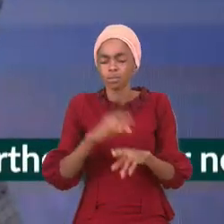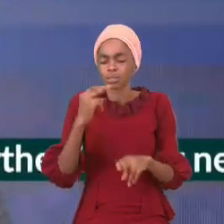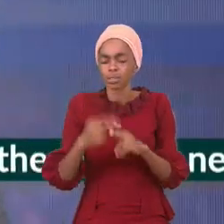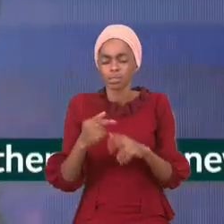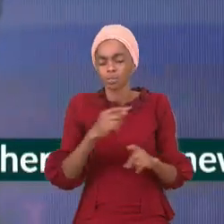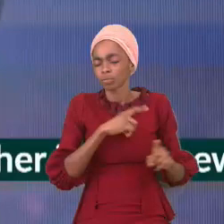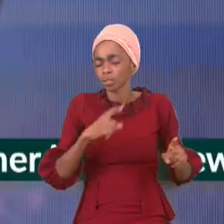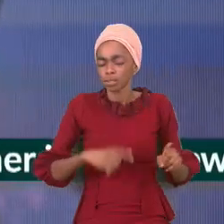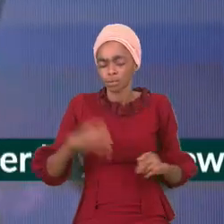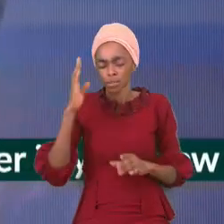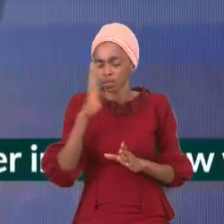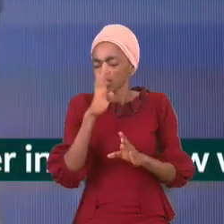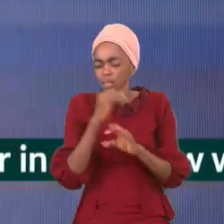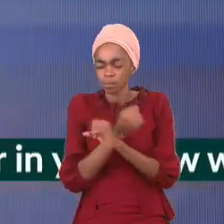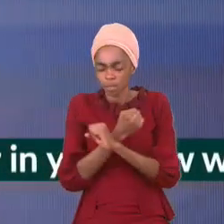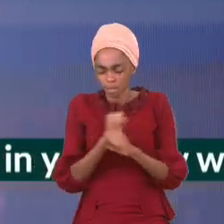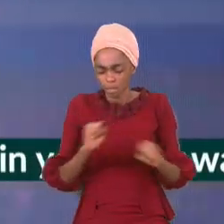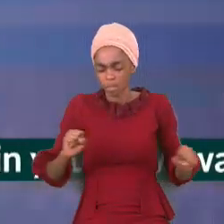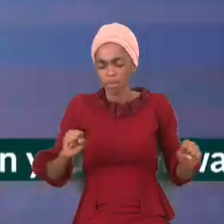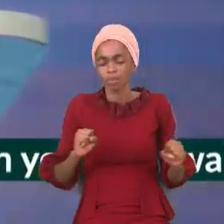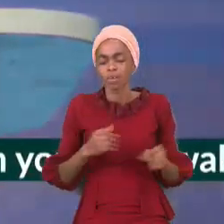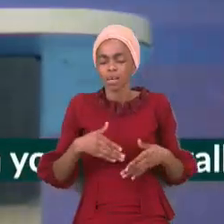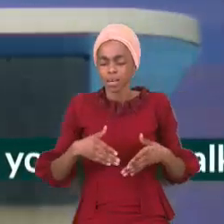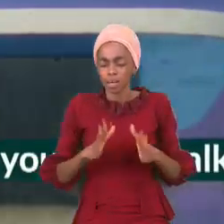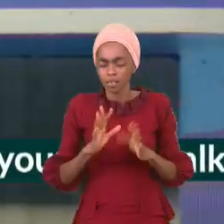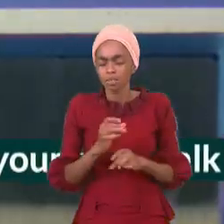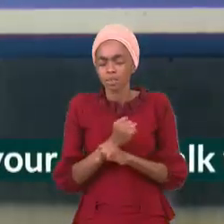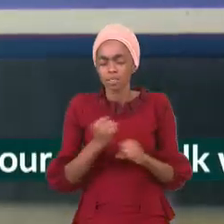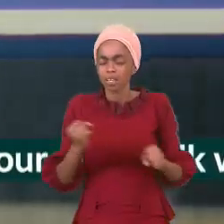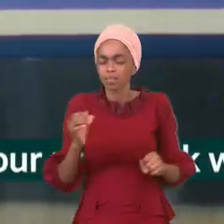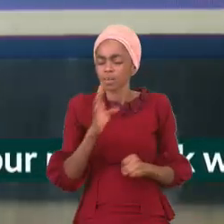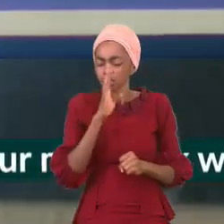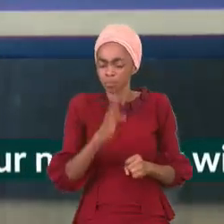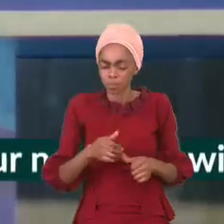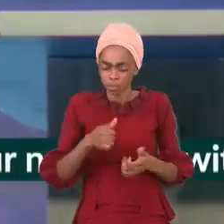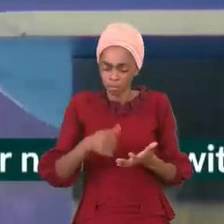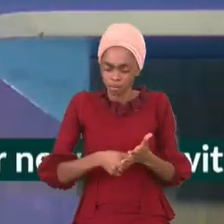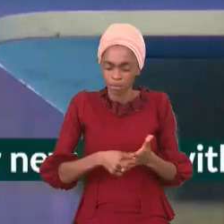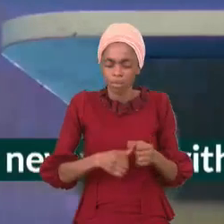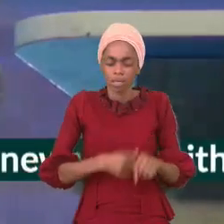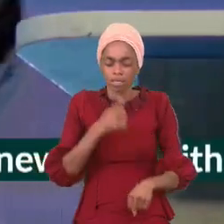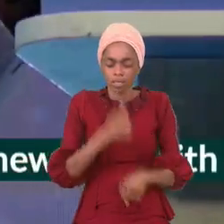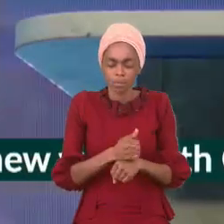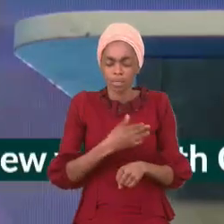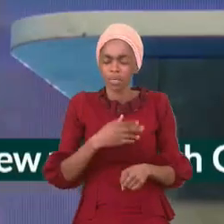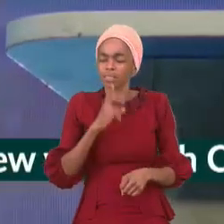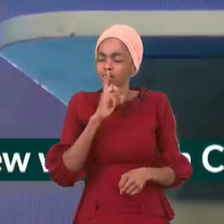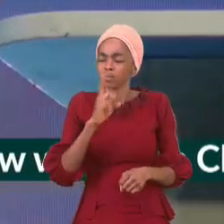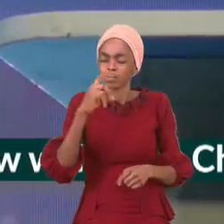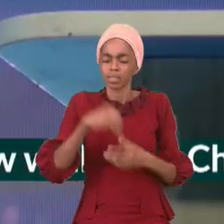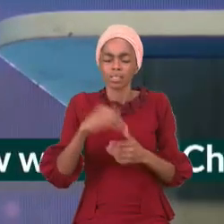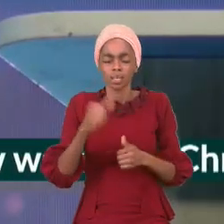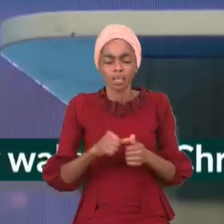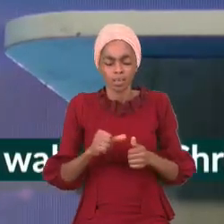Lord shall be saved. Let your salvation be definite and real in every one of their